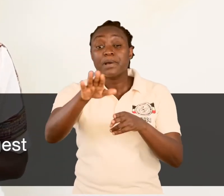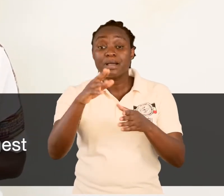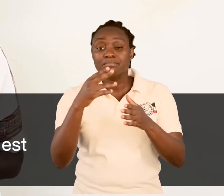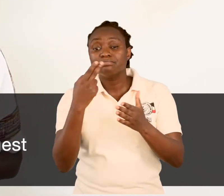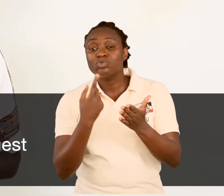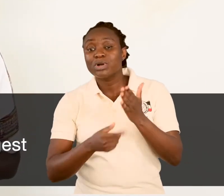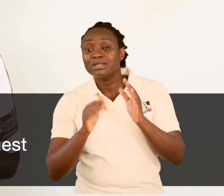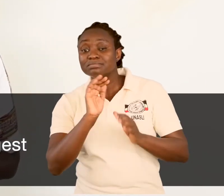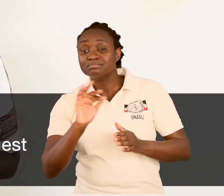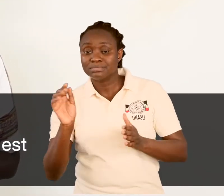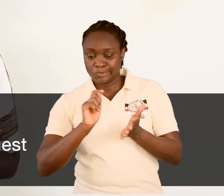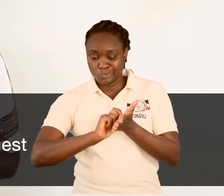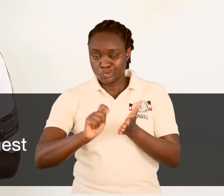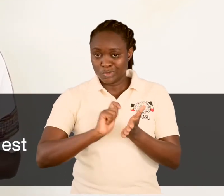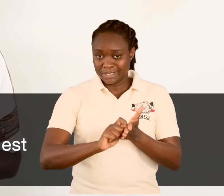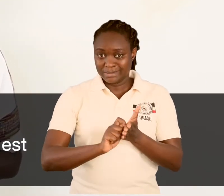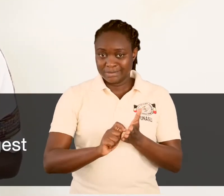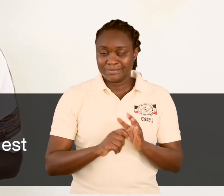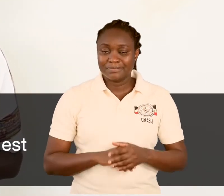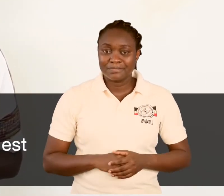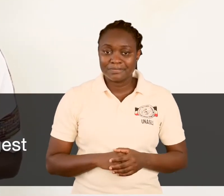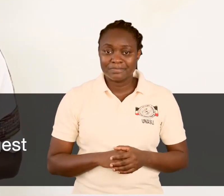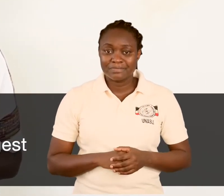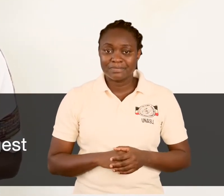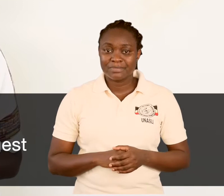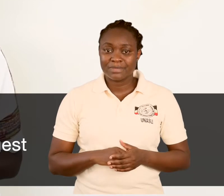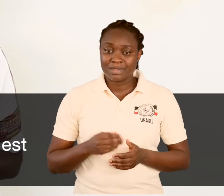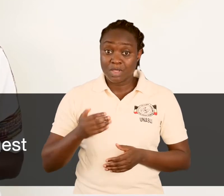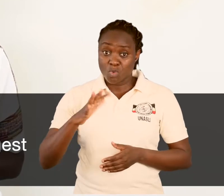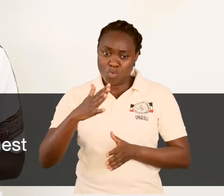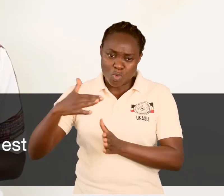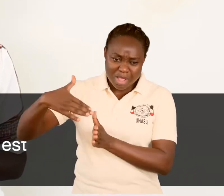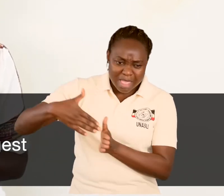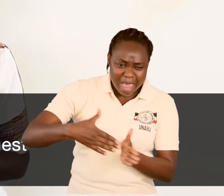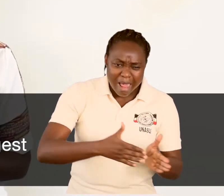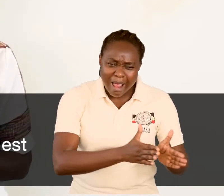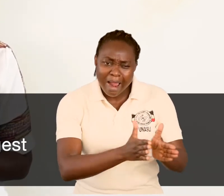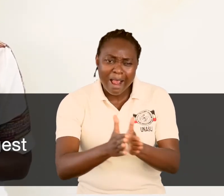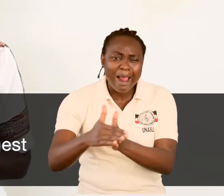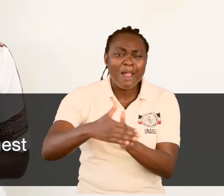Write down the name of the longest river in Africa.